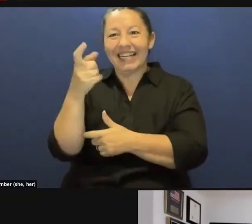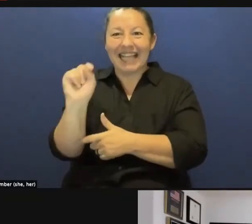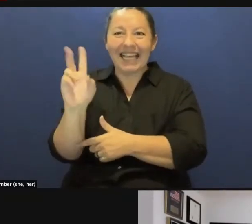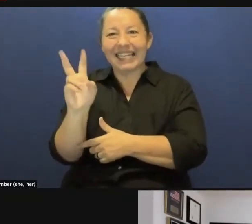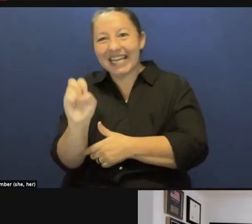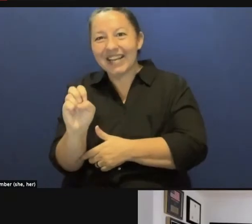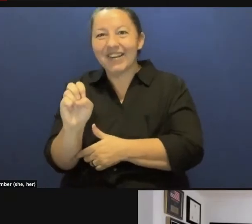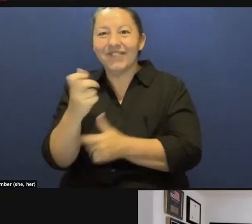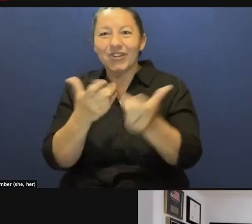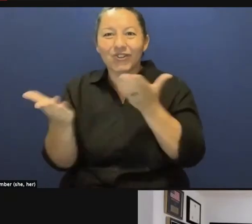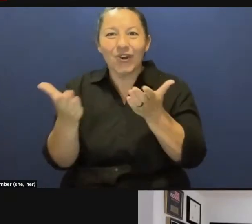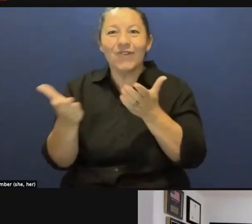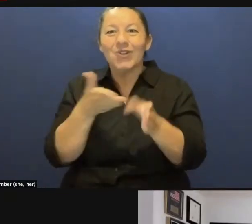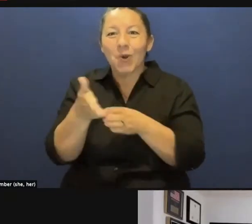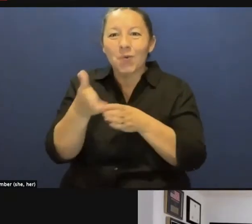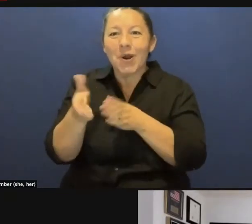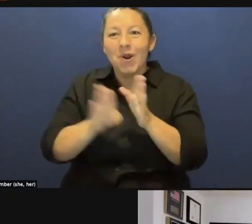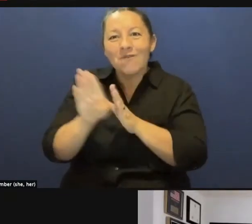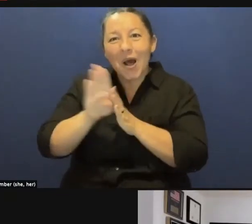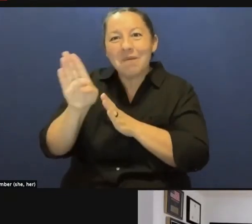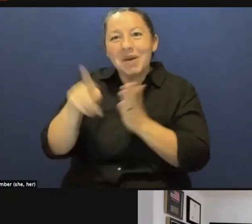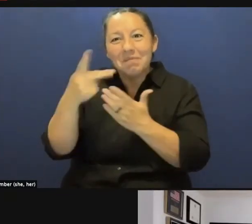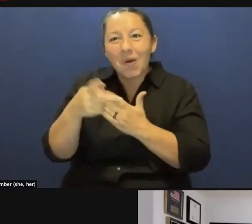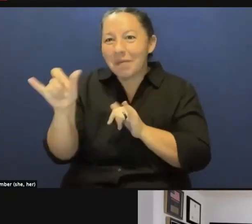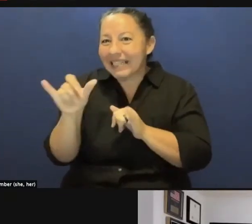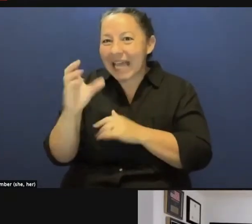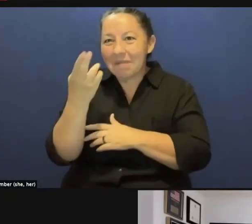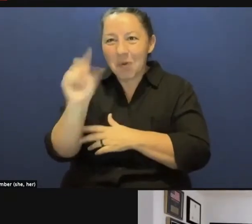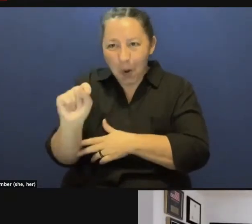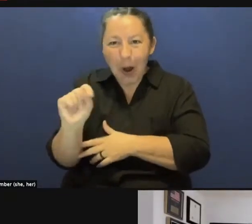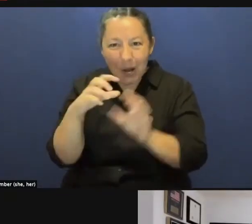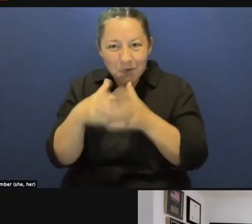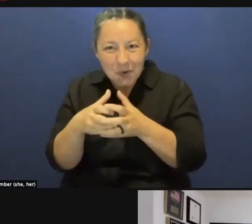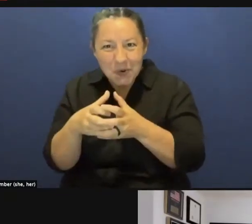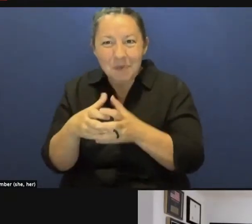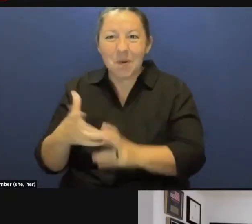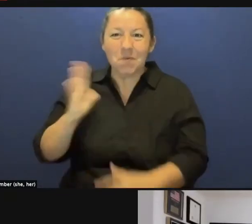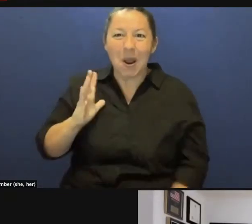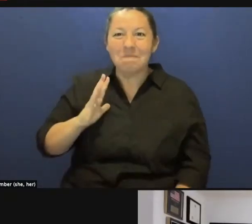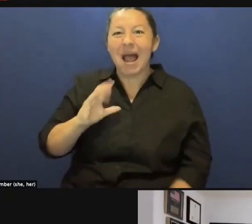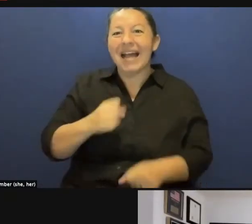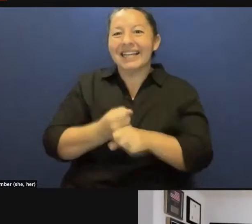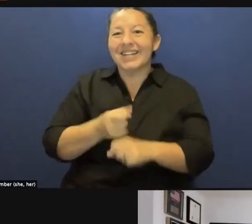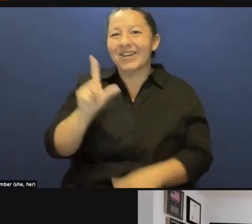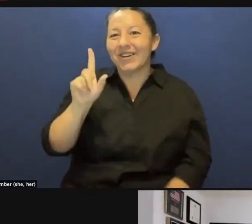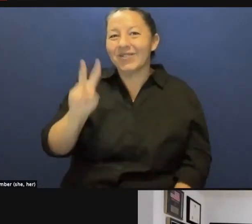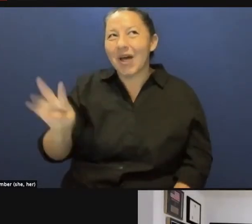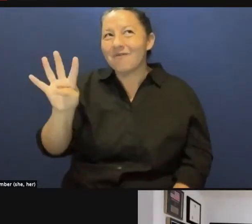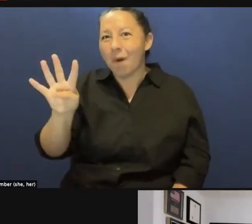Career Development Program, the same cohort back in 2004.